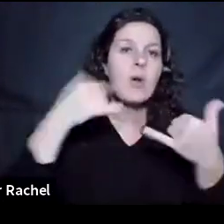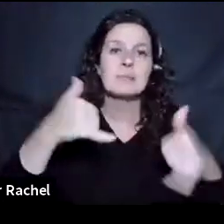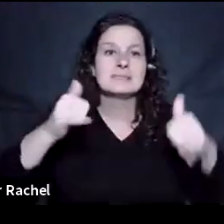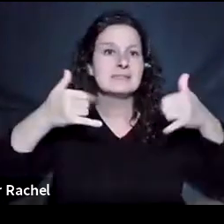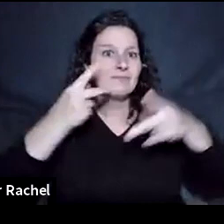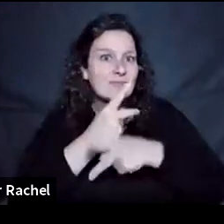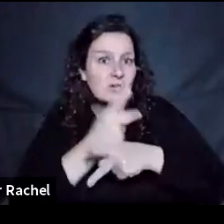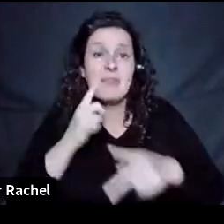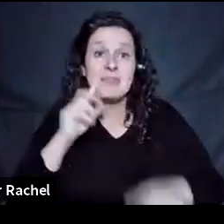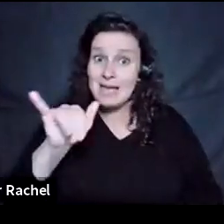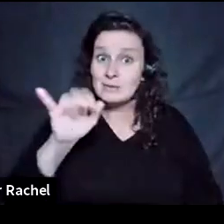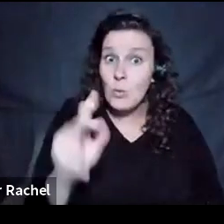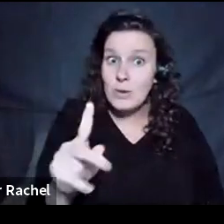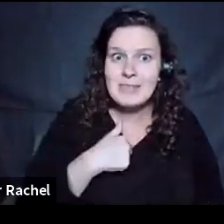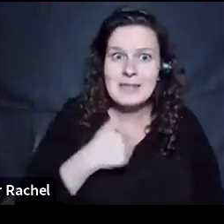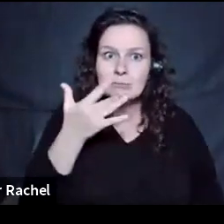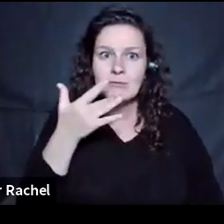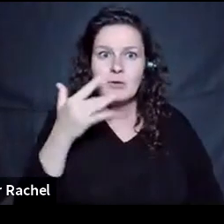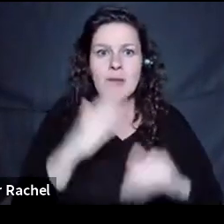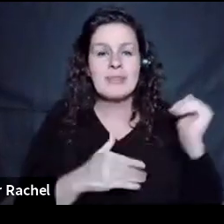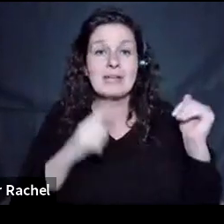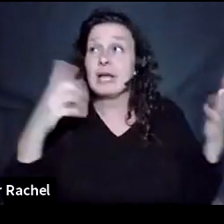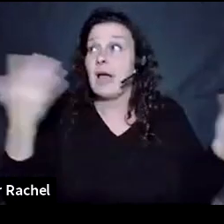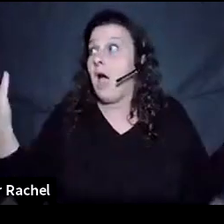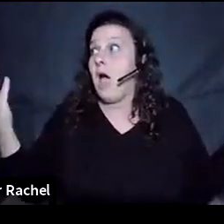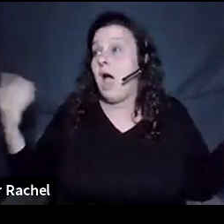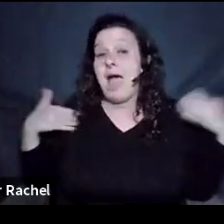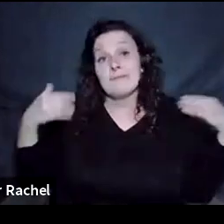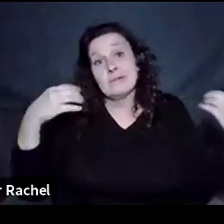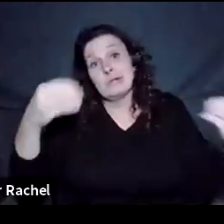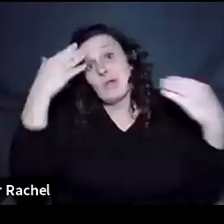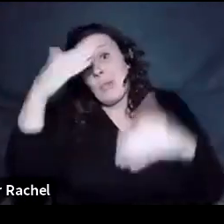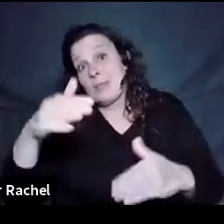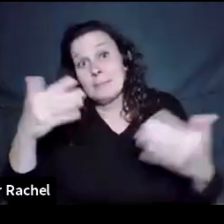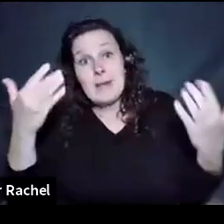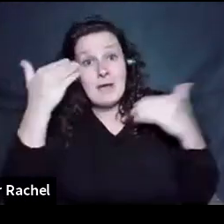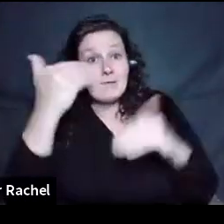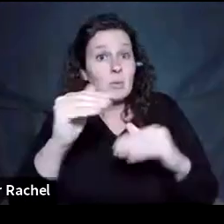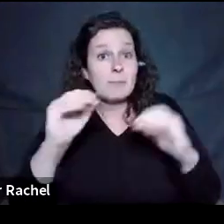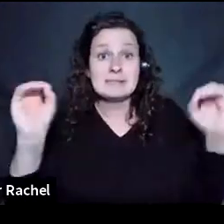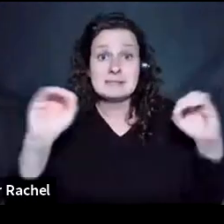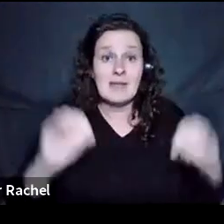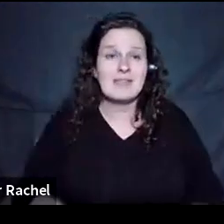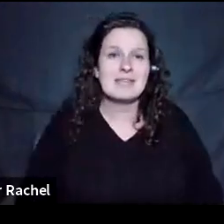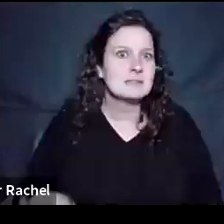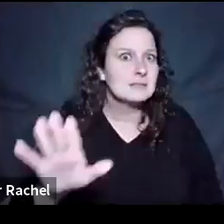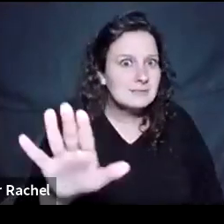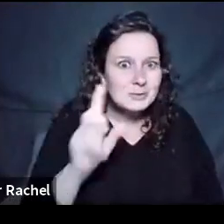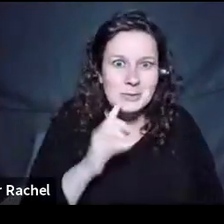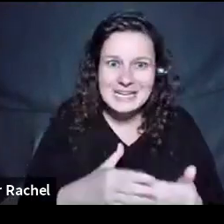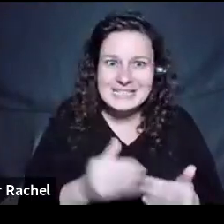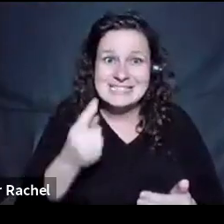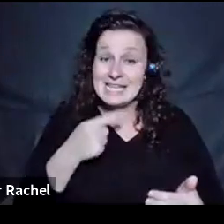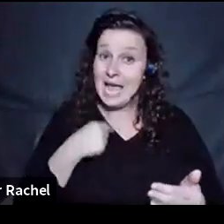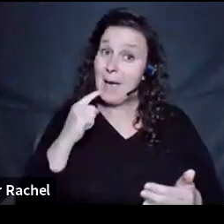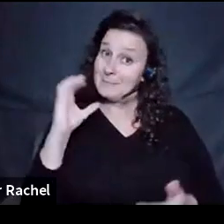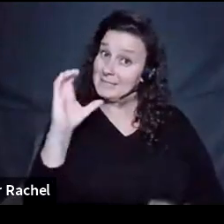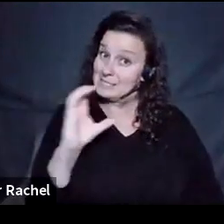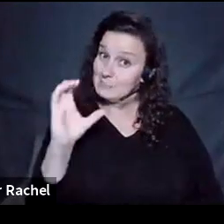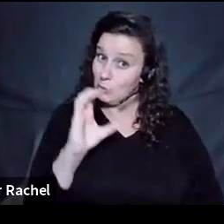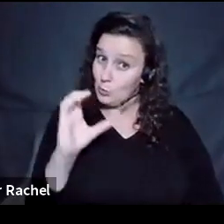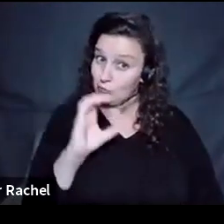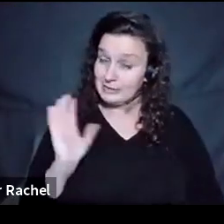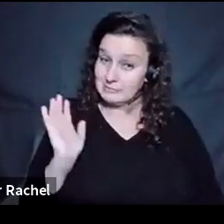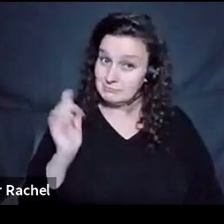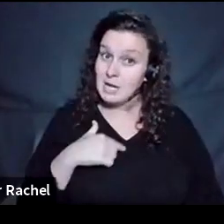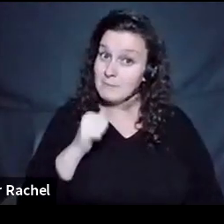And that's a way preferable way to approach it than to just say, oh, nope, I don't have any limits. You can easily say, I'm exploring. I'm not sure